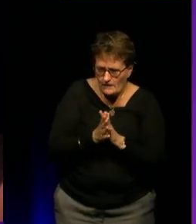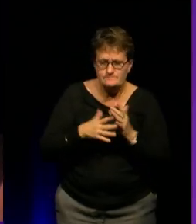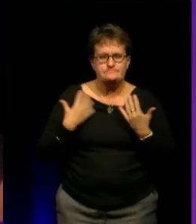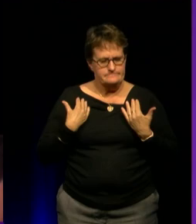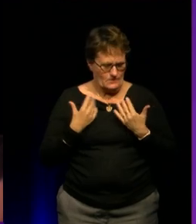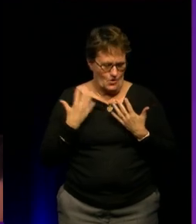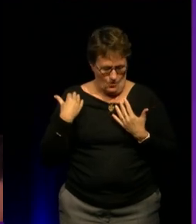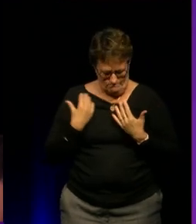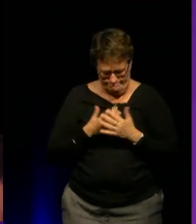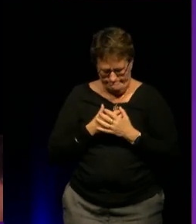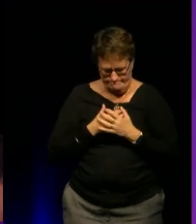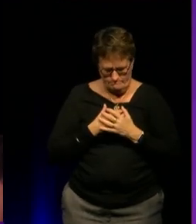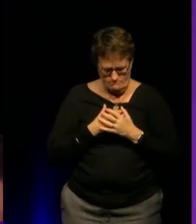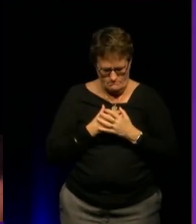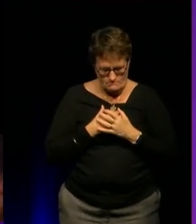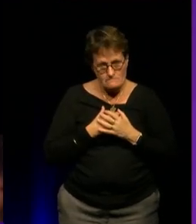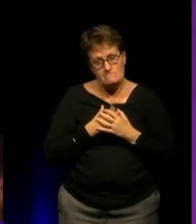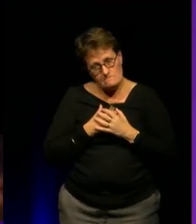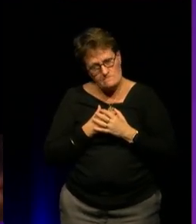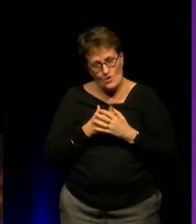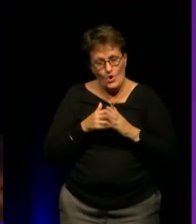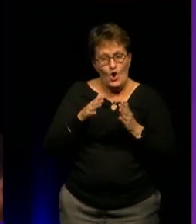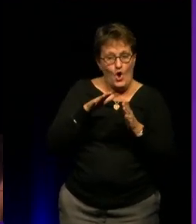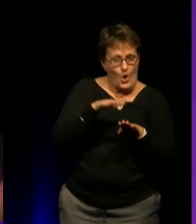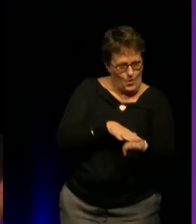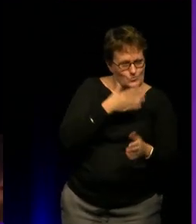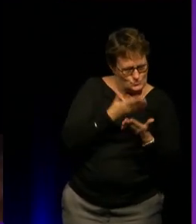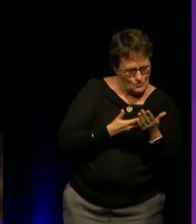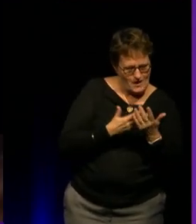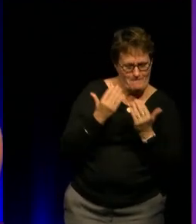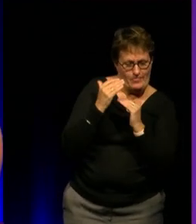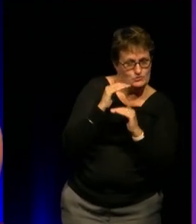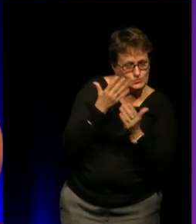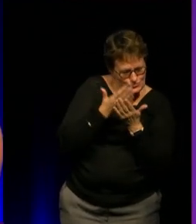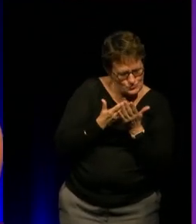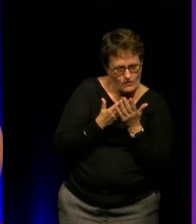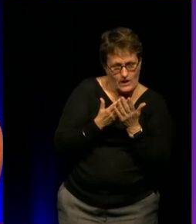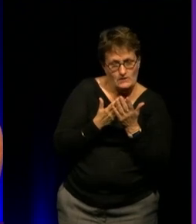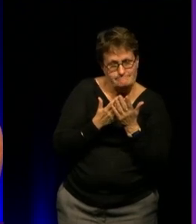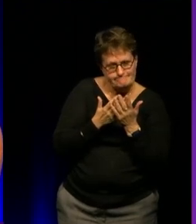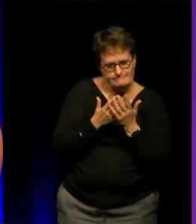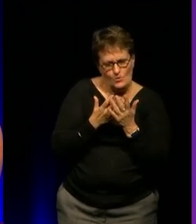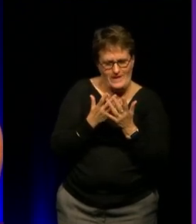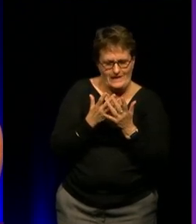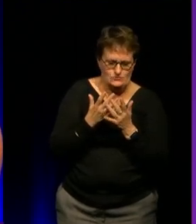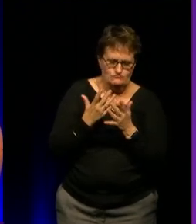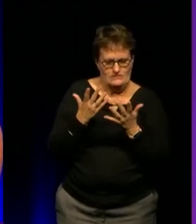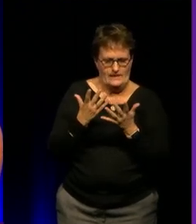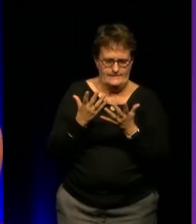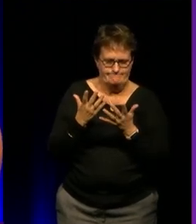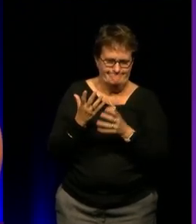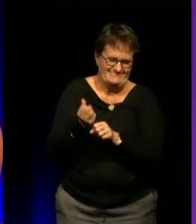story, I suppose. The short answer is we earned their trust and really earned it